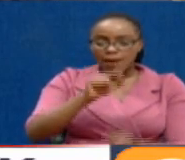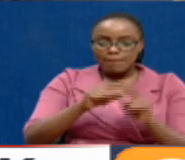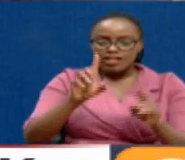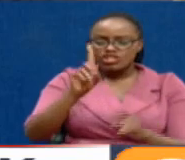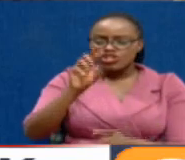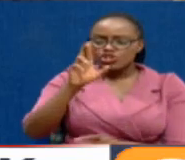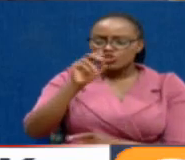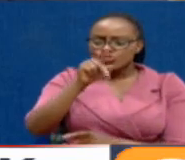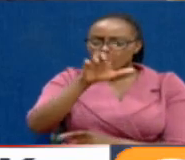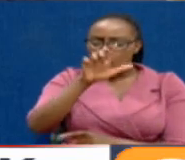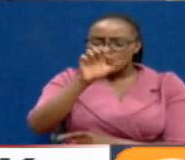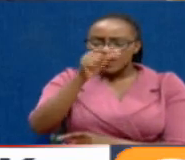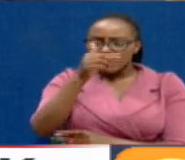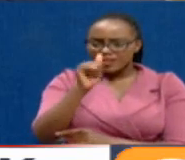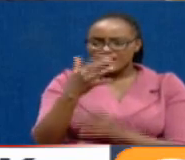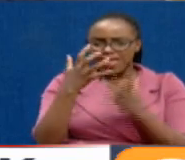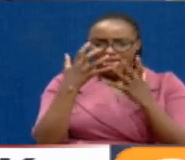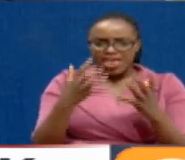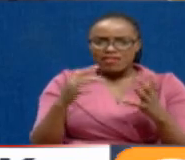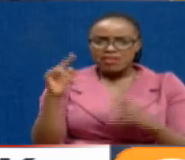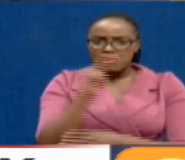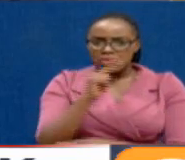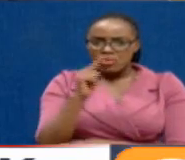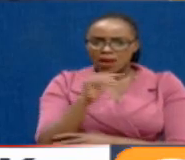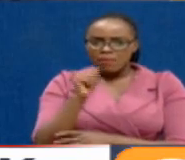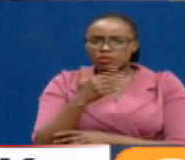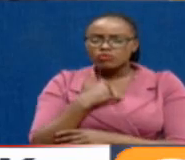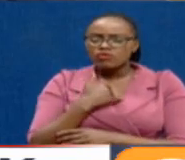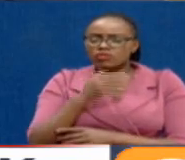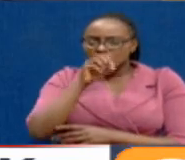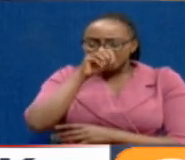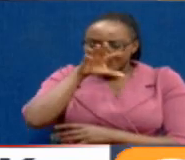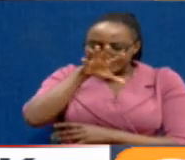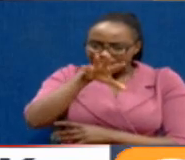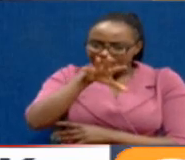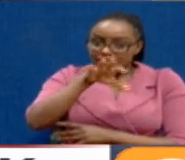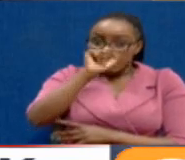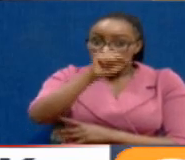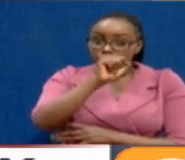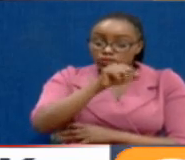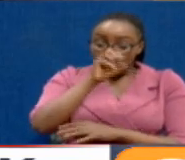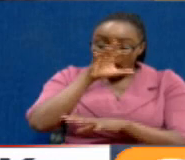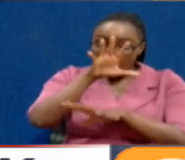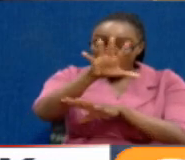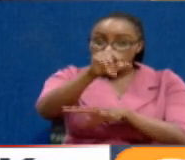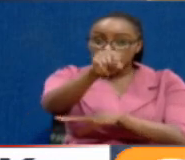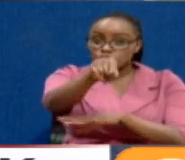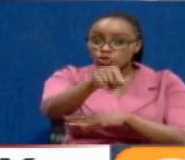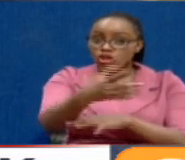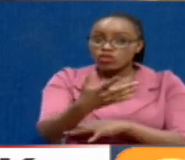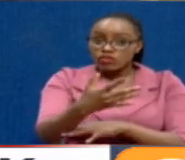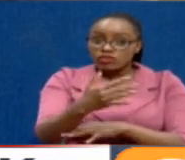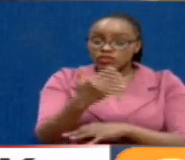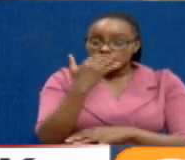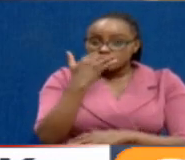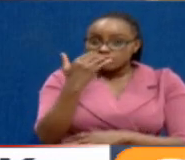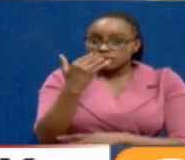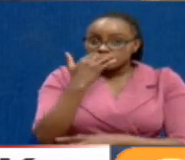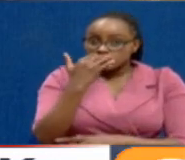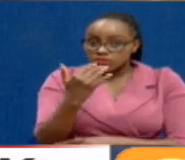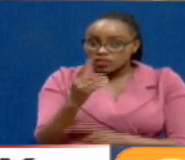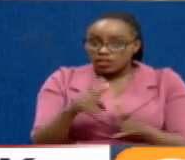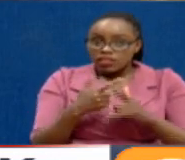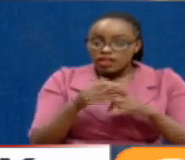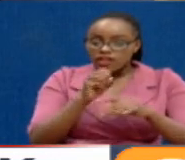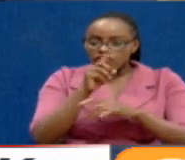So it would have come from me. The droplet would have to land to you, on you. It's not like when I'm breathing and then